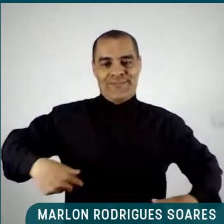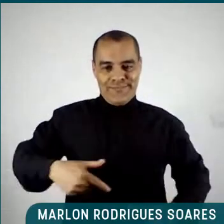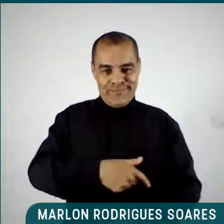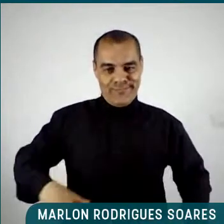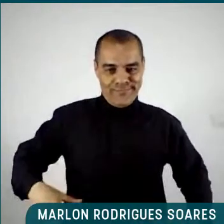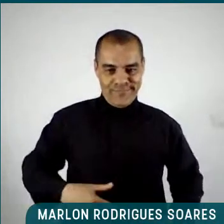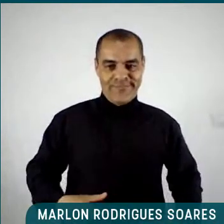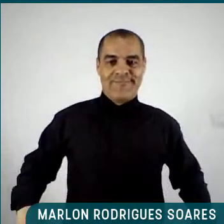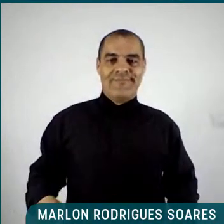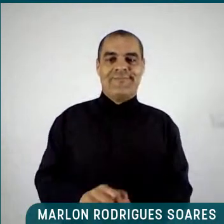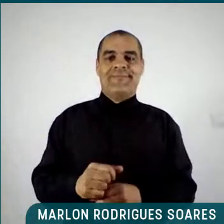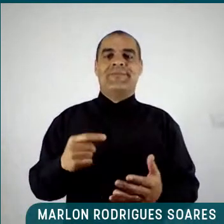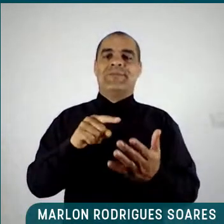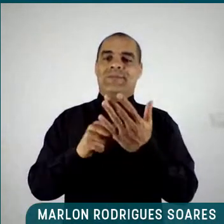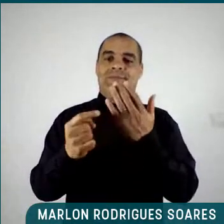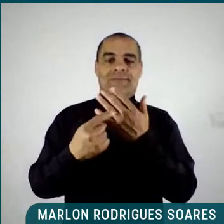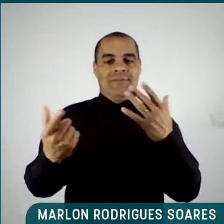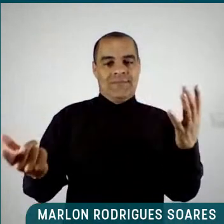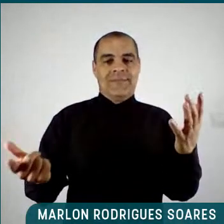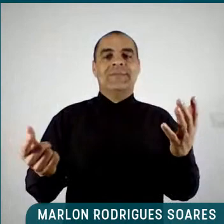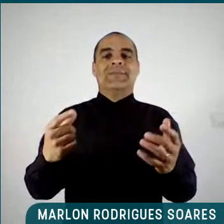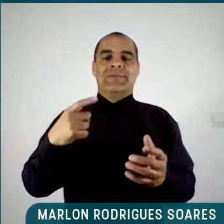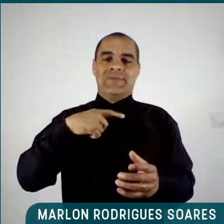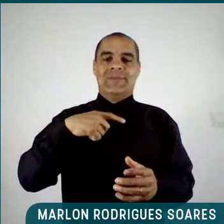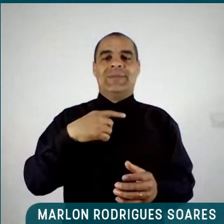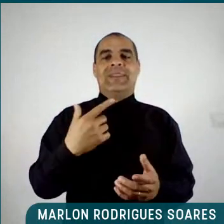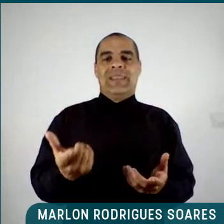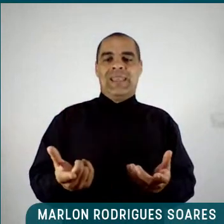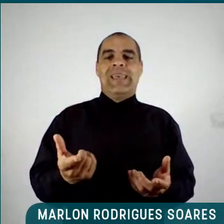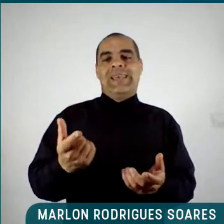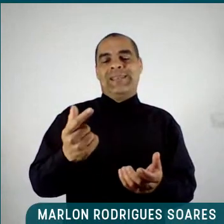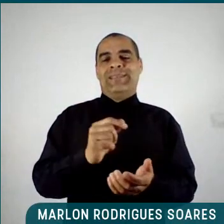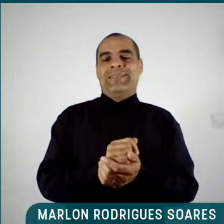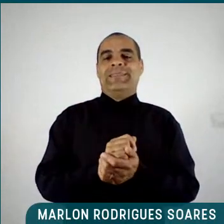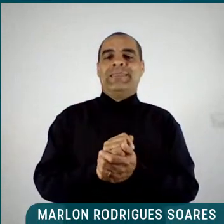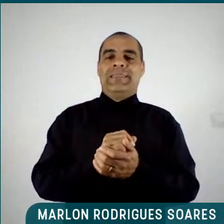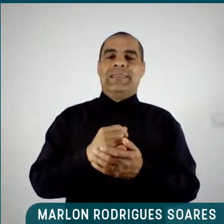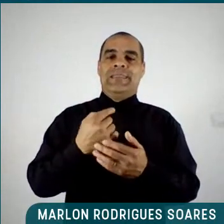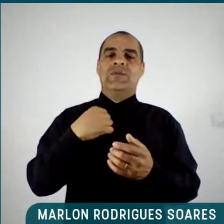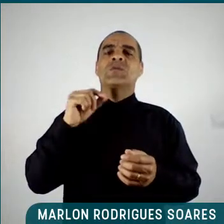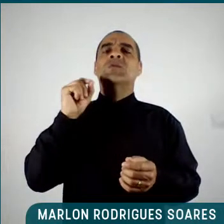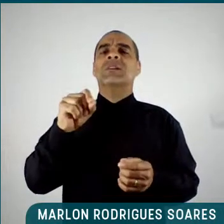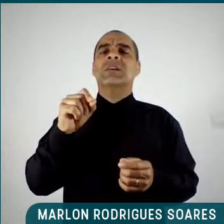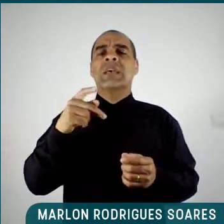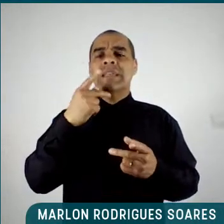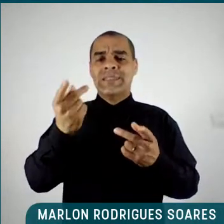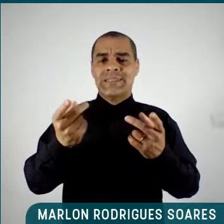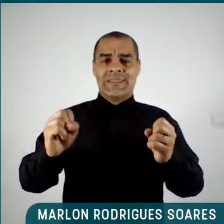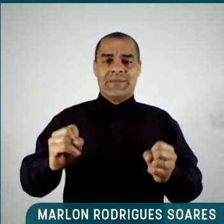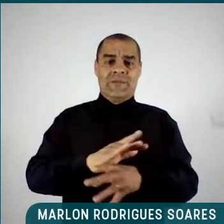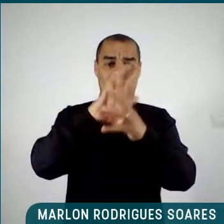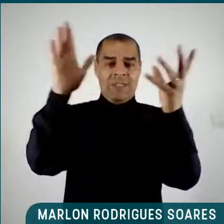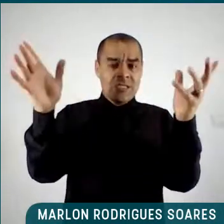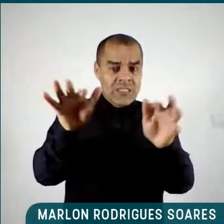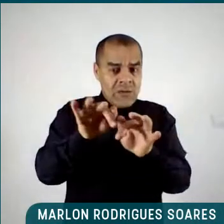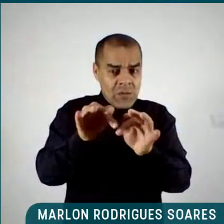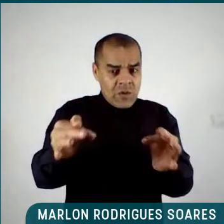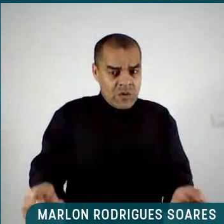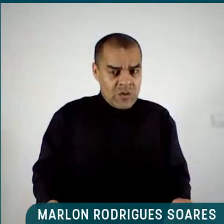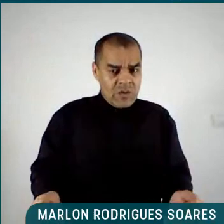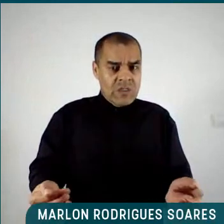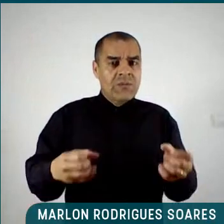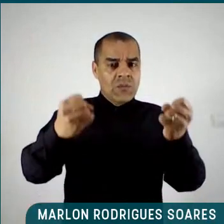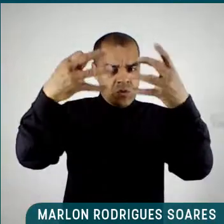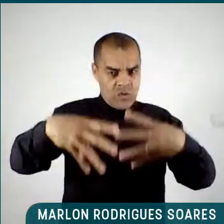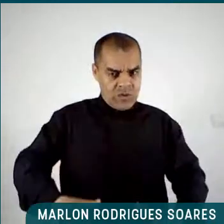como perguntaram. And this is Ou seja, intersectional, as interseccionalidade. you've Quer mentioned. dizer, de forma mais simples possível, da forma que eu in expliquei a na